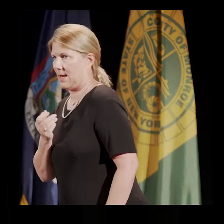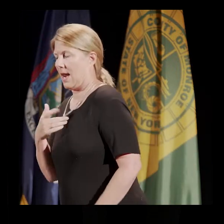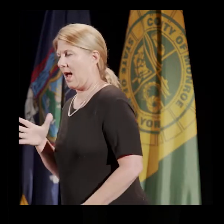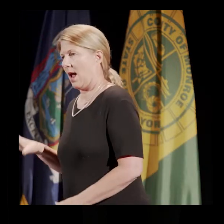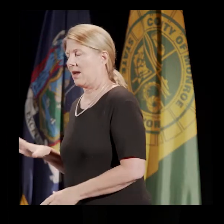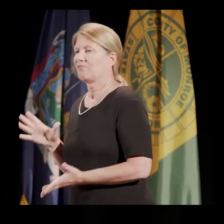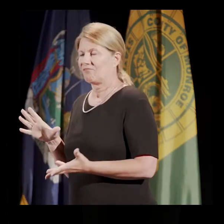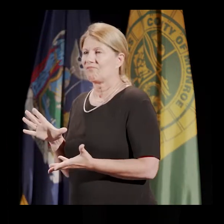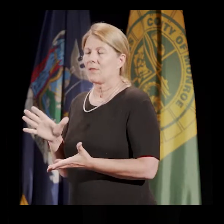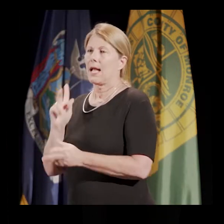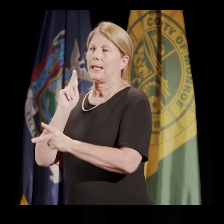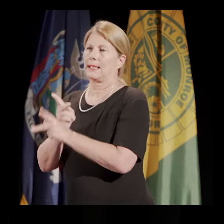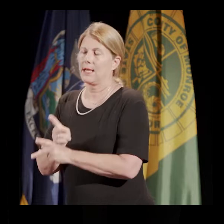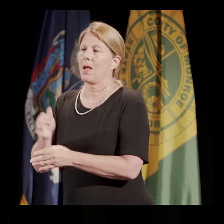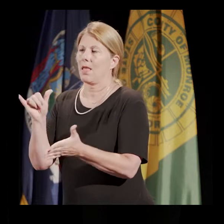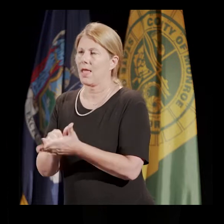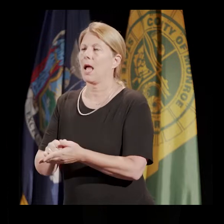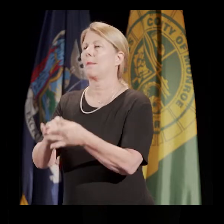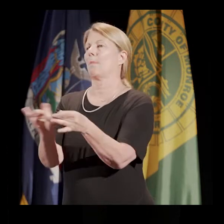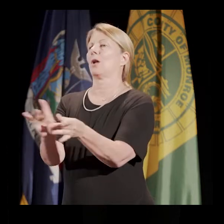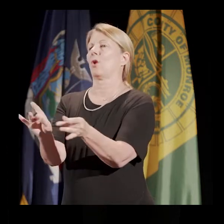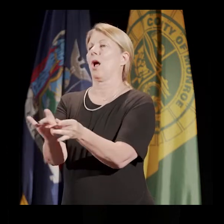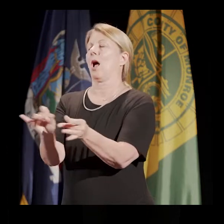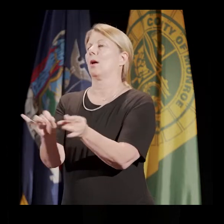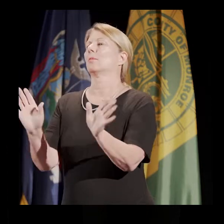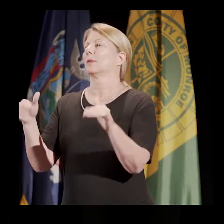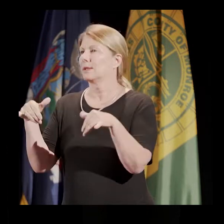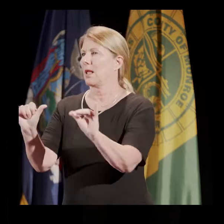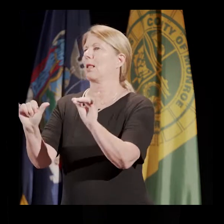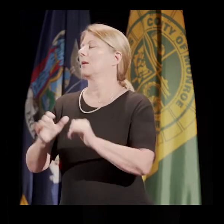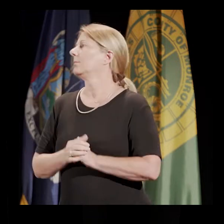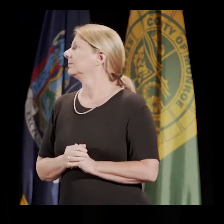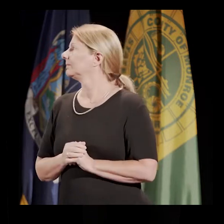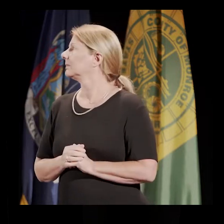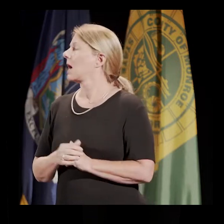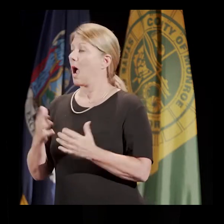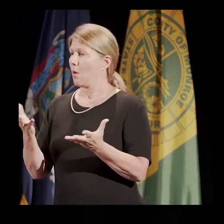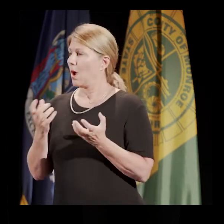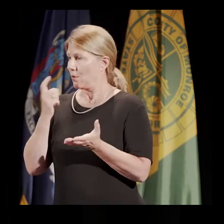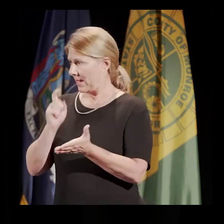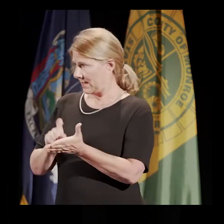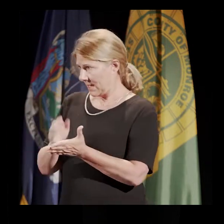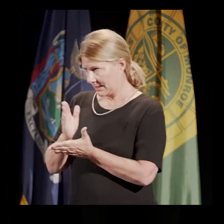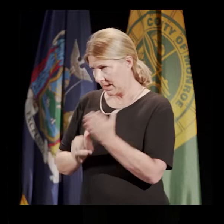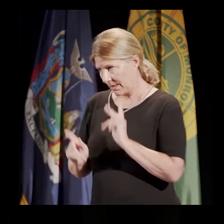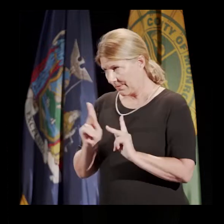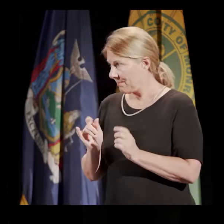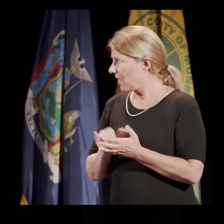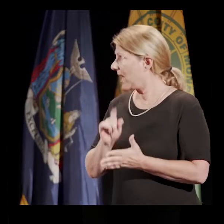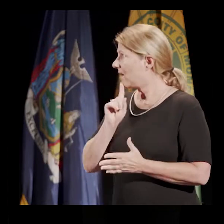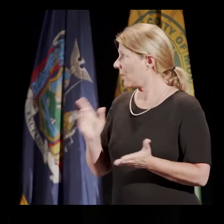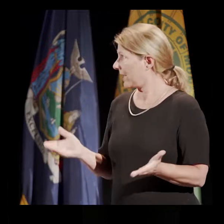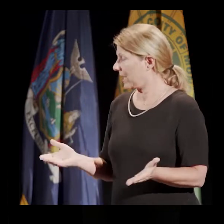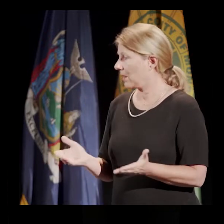office. And I just want to recognize some of the folks that are here, and I hope I don't miss any of our elected officials. And I know some are vacationing. I saw County